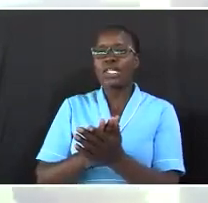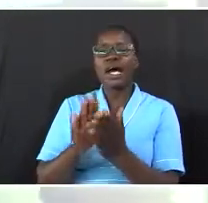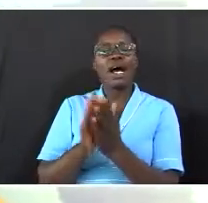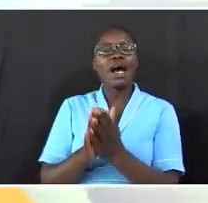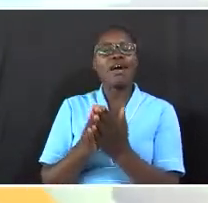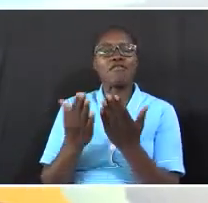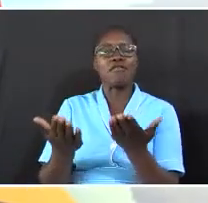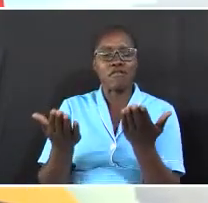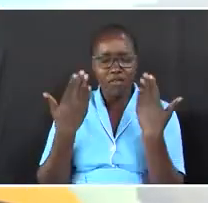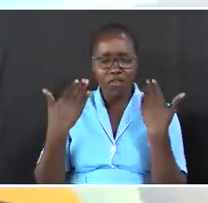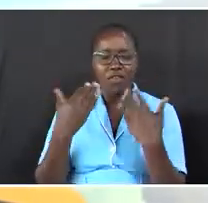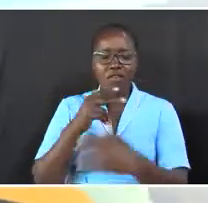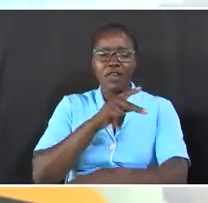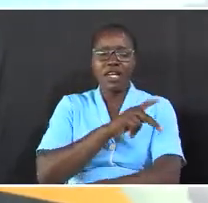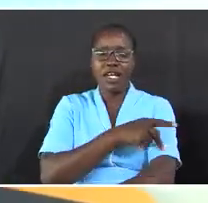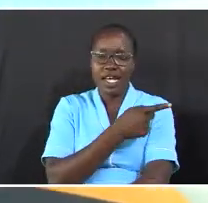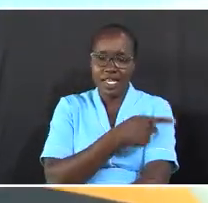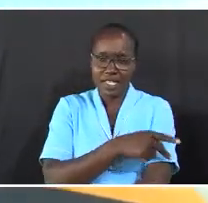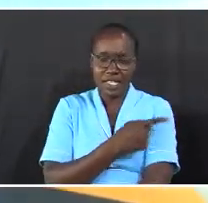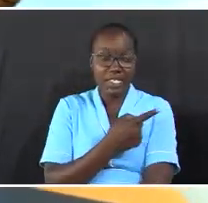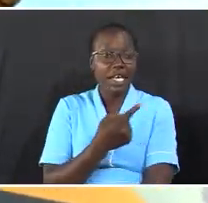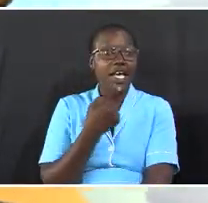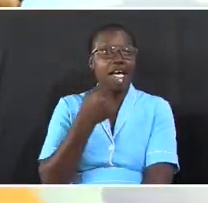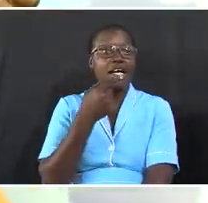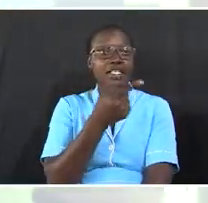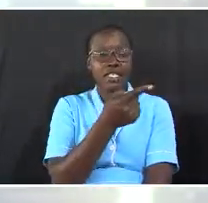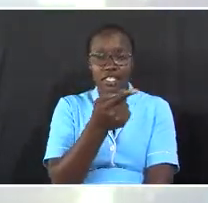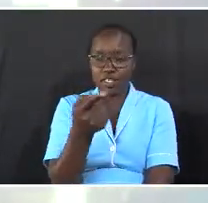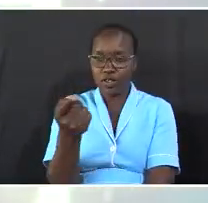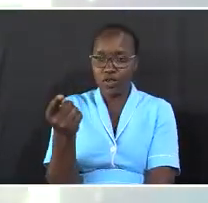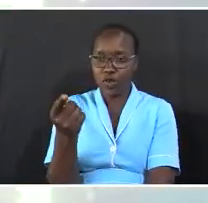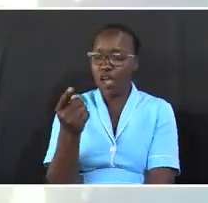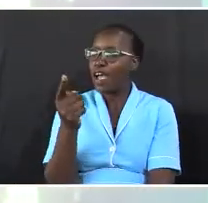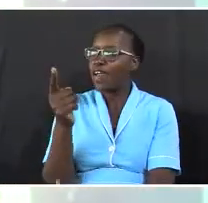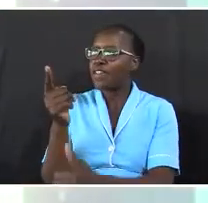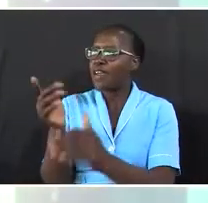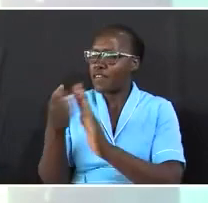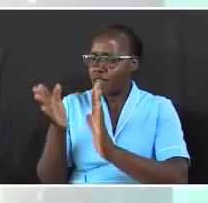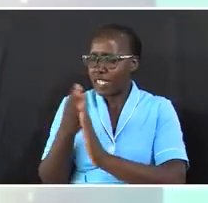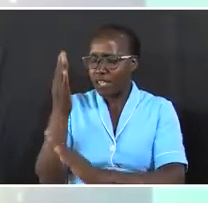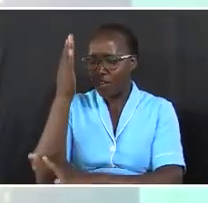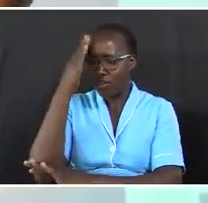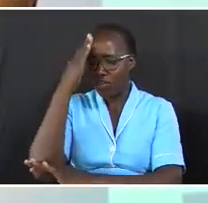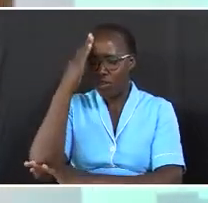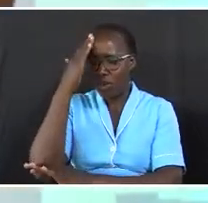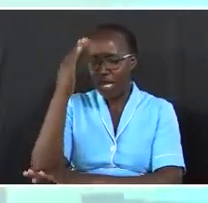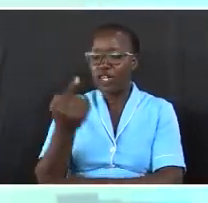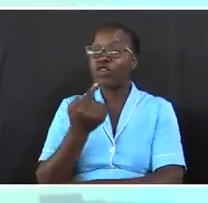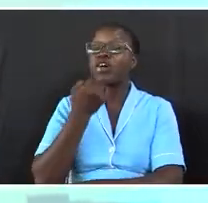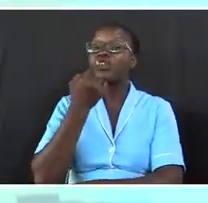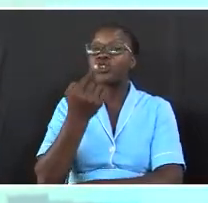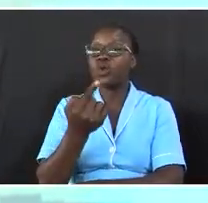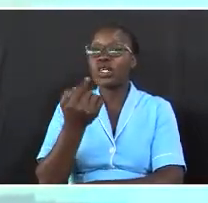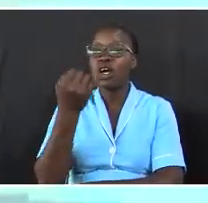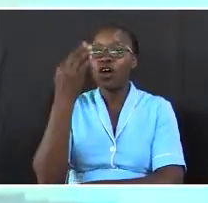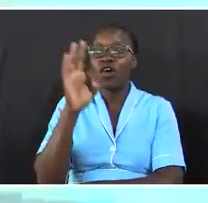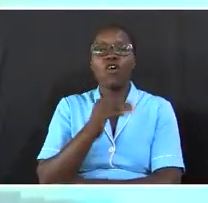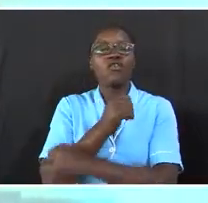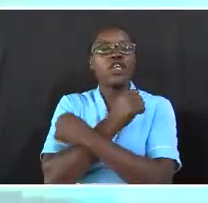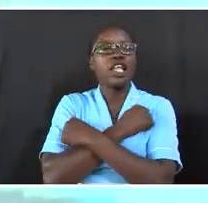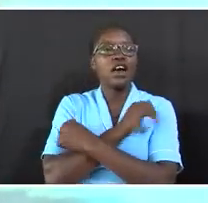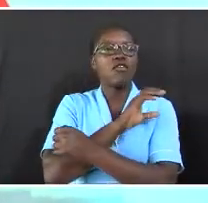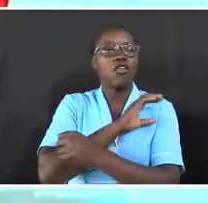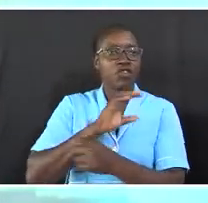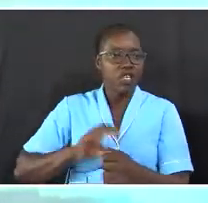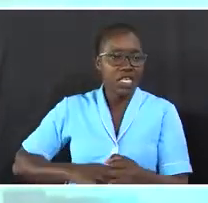unfailing kindness. Let me tell you, the faster you know and you are assured of the love of